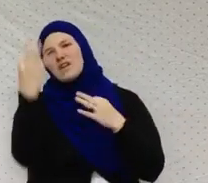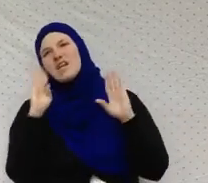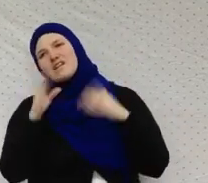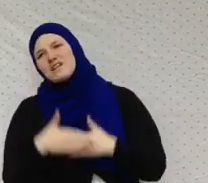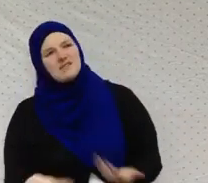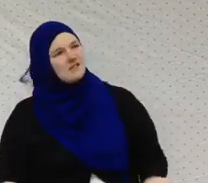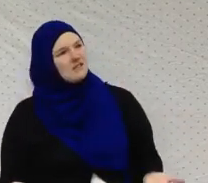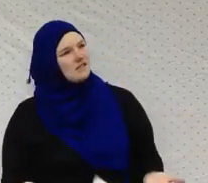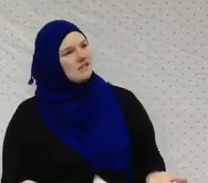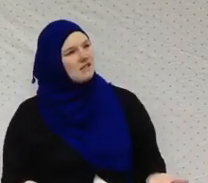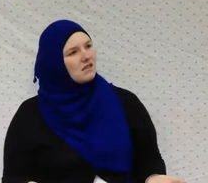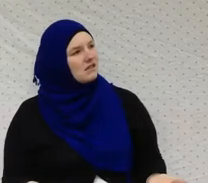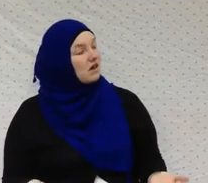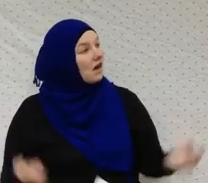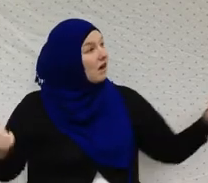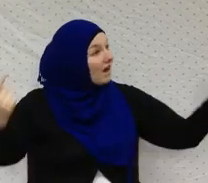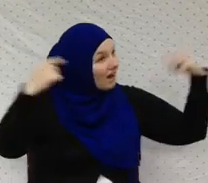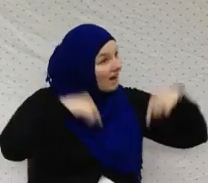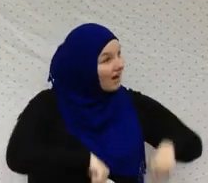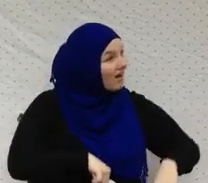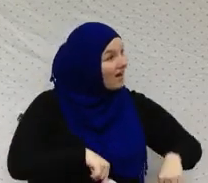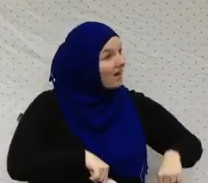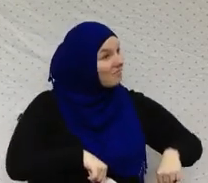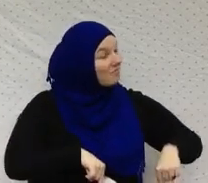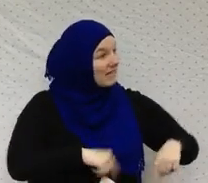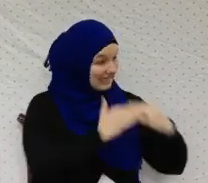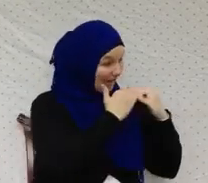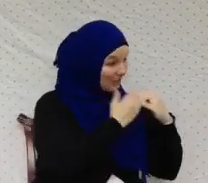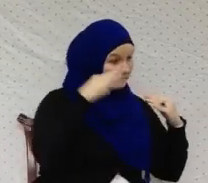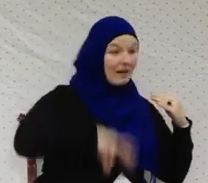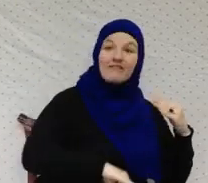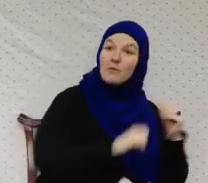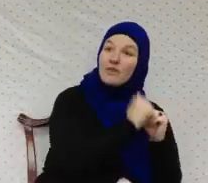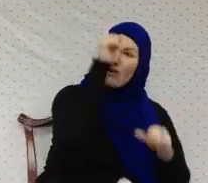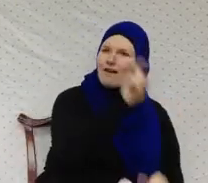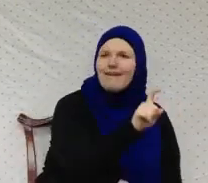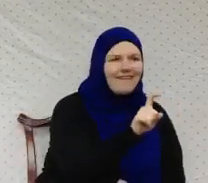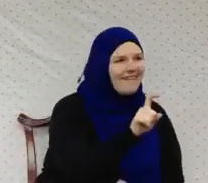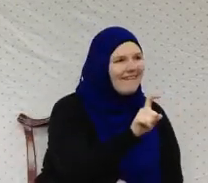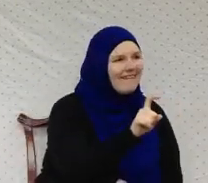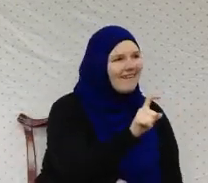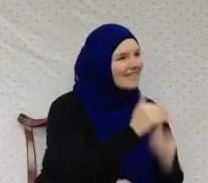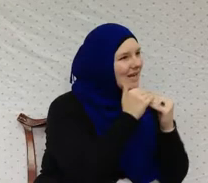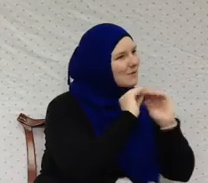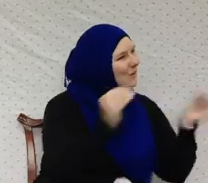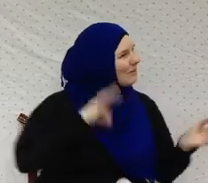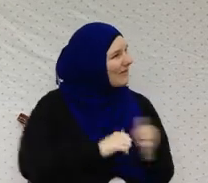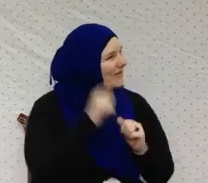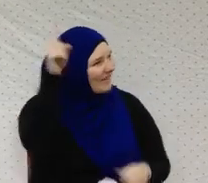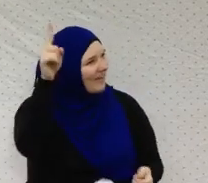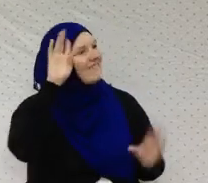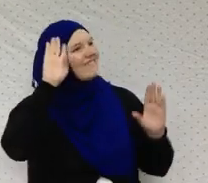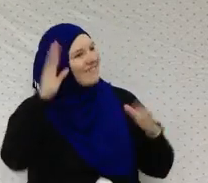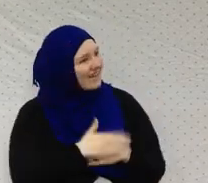I don't have time. Well, come and take some benefit more than your sandwich. So when